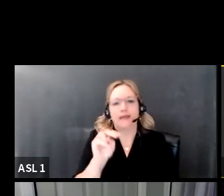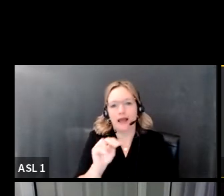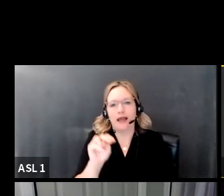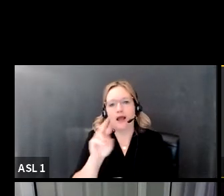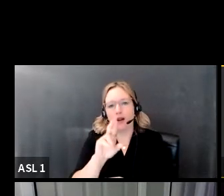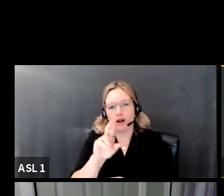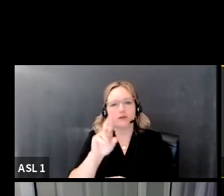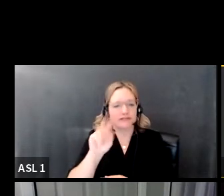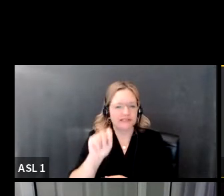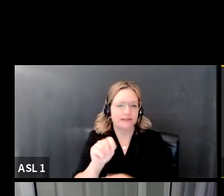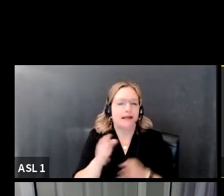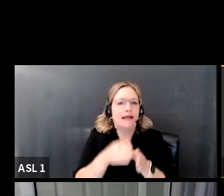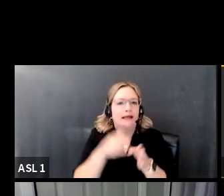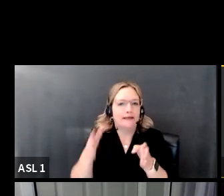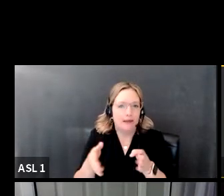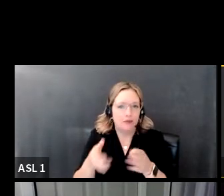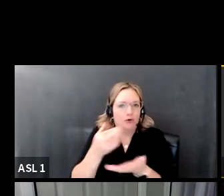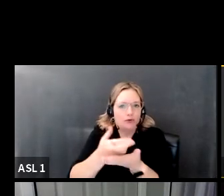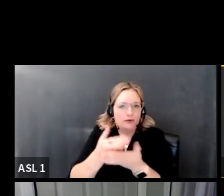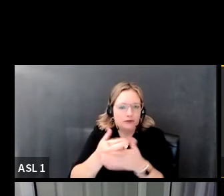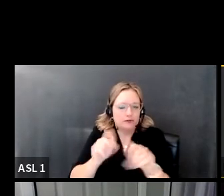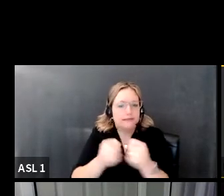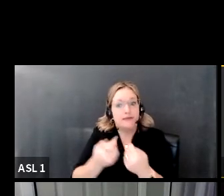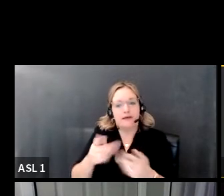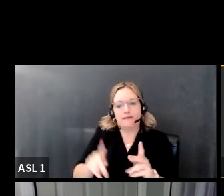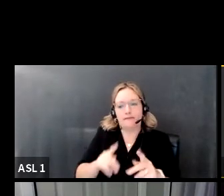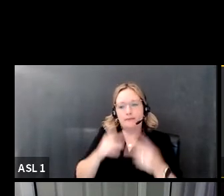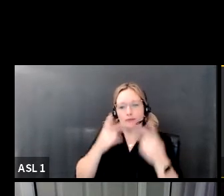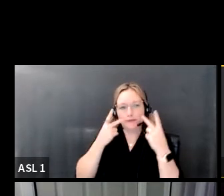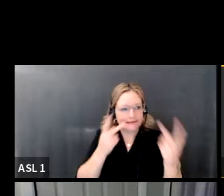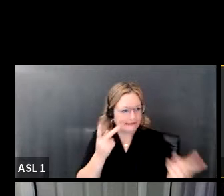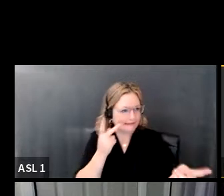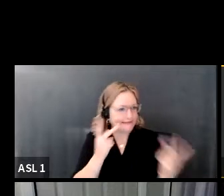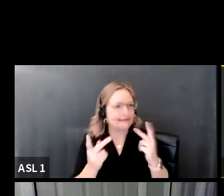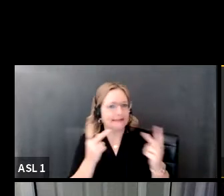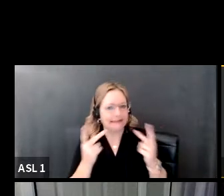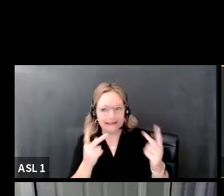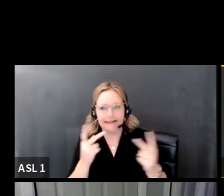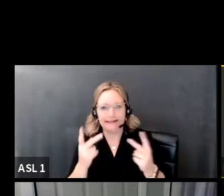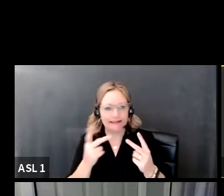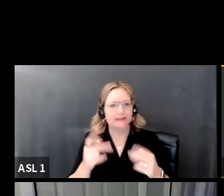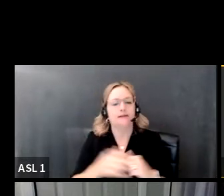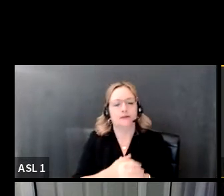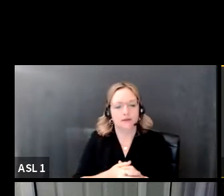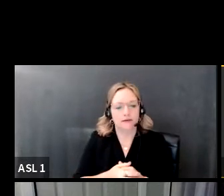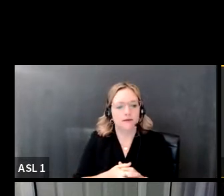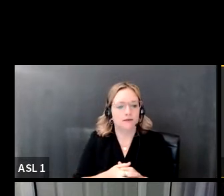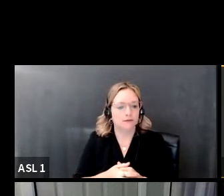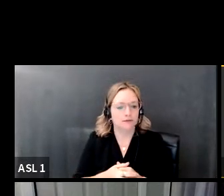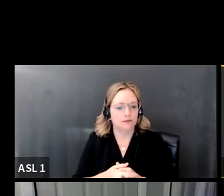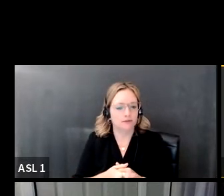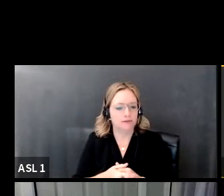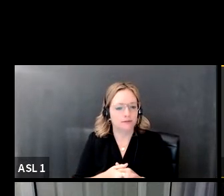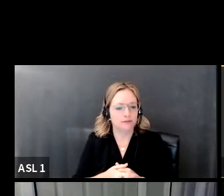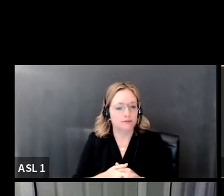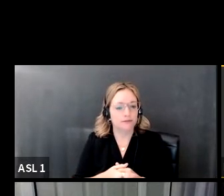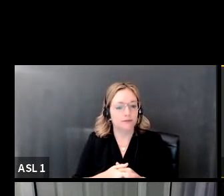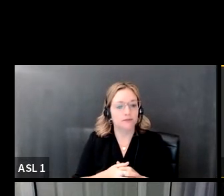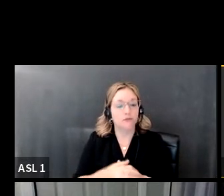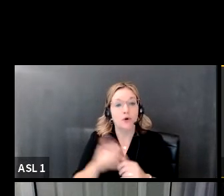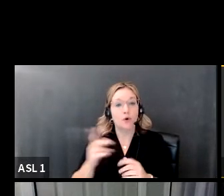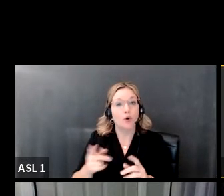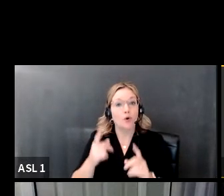neighborhood resource teams are the most visible and accessible element of that we are looking at improving the